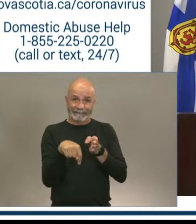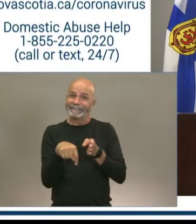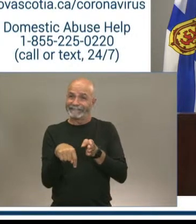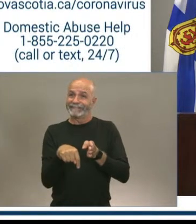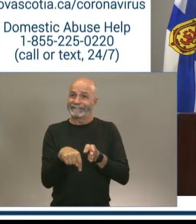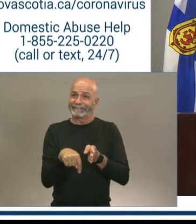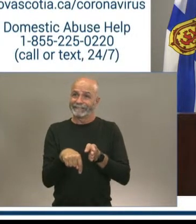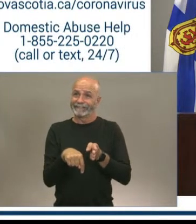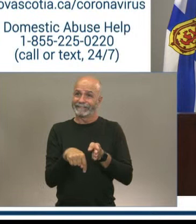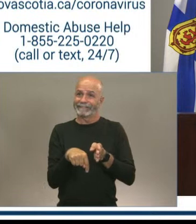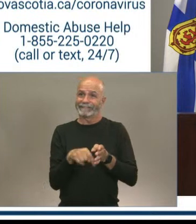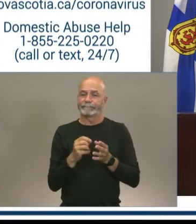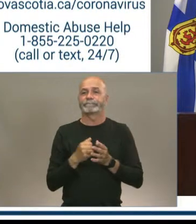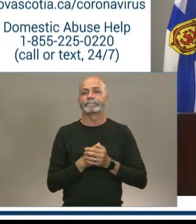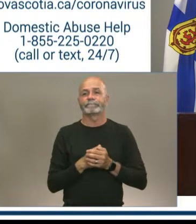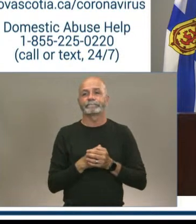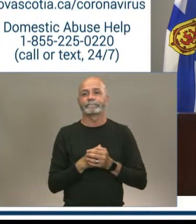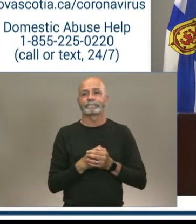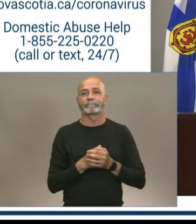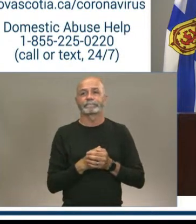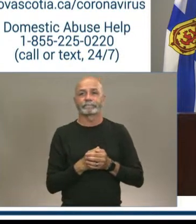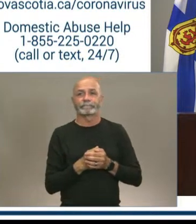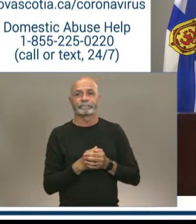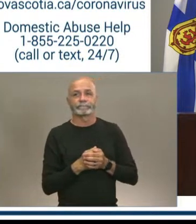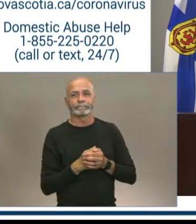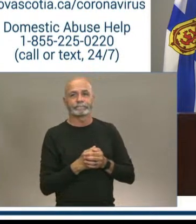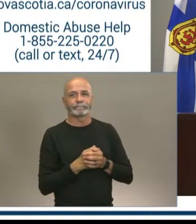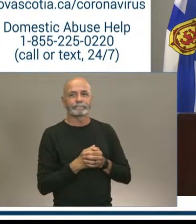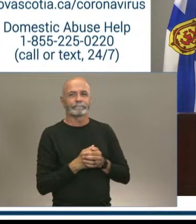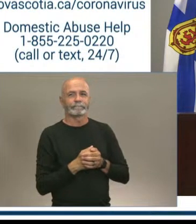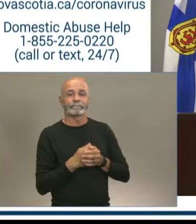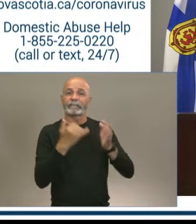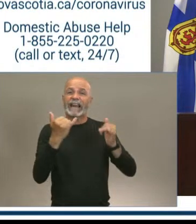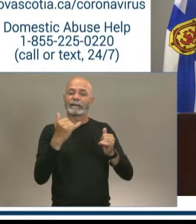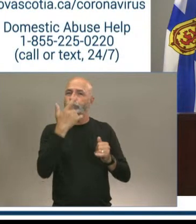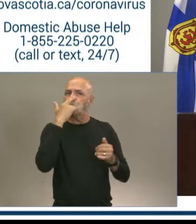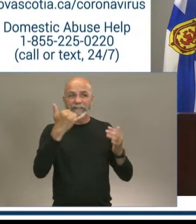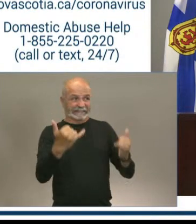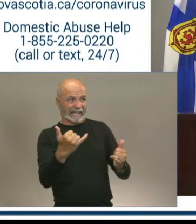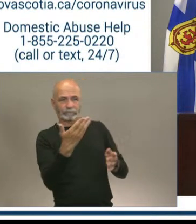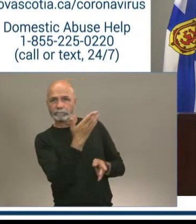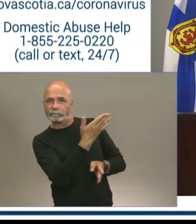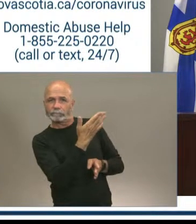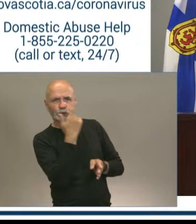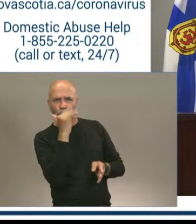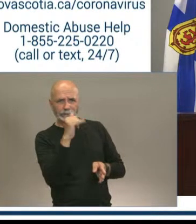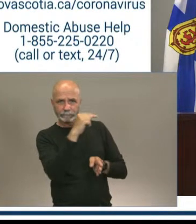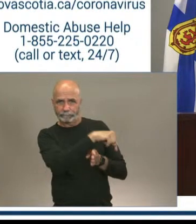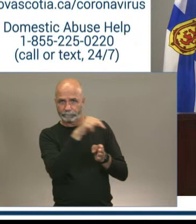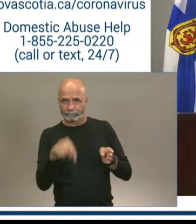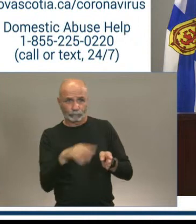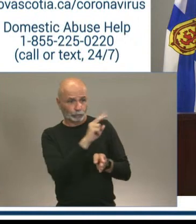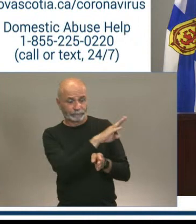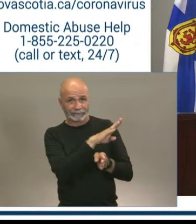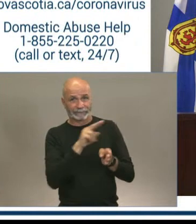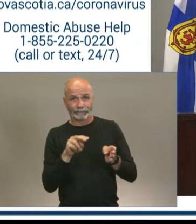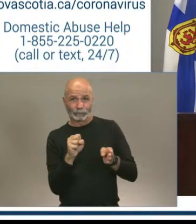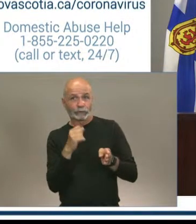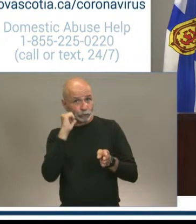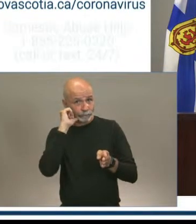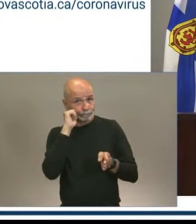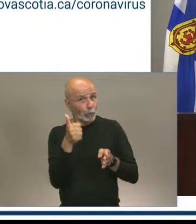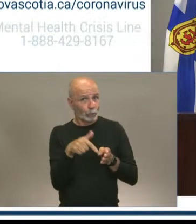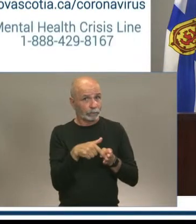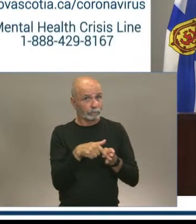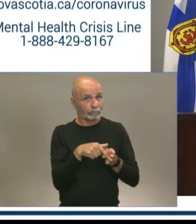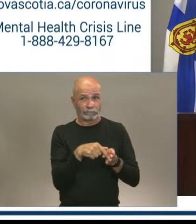the presence is going to be looking like at those points of entry starting tomorrow. Are we going to be having more